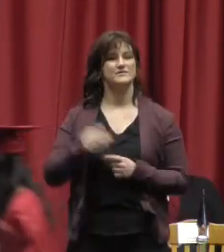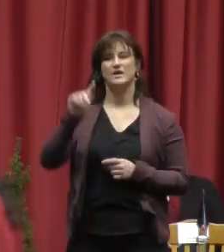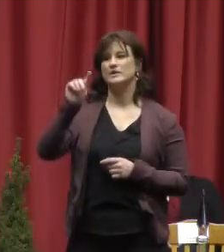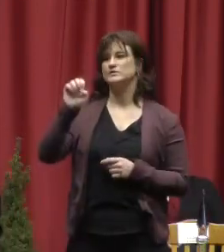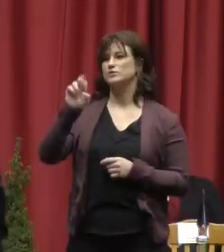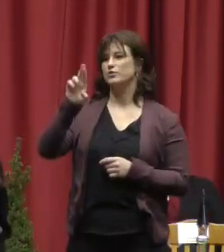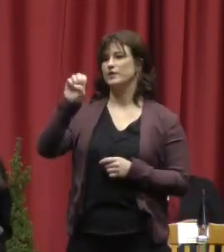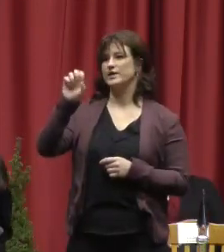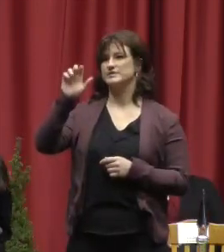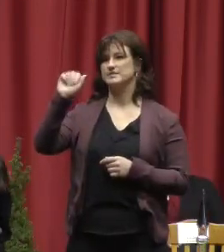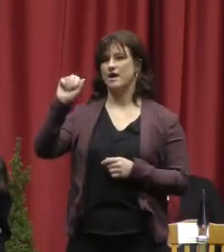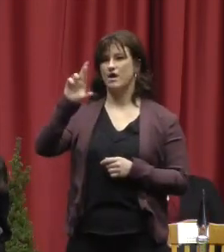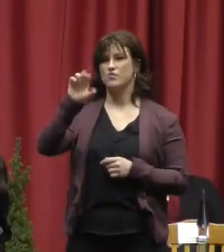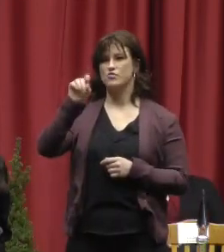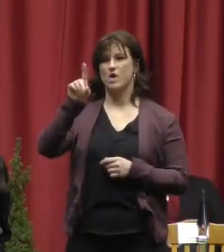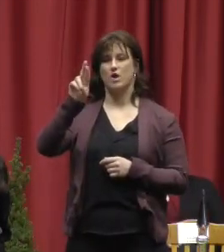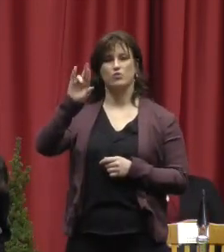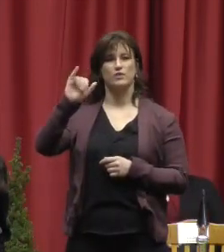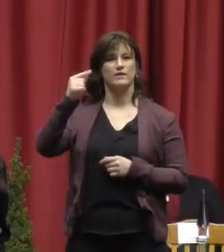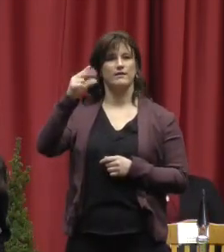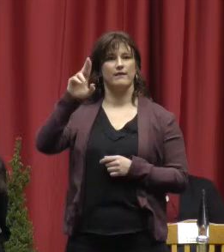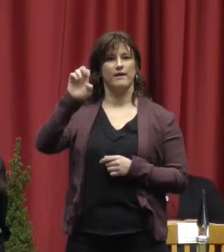Teresa Rodriguez.